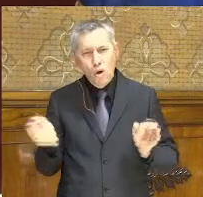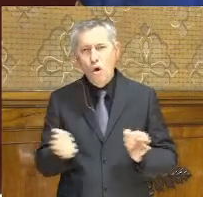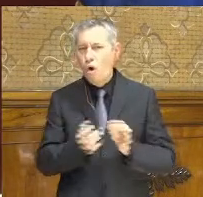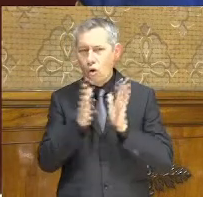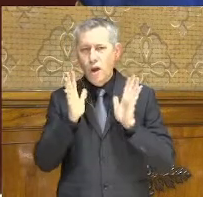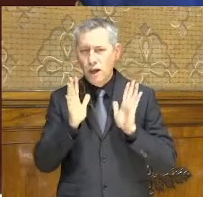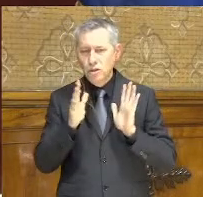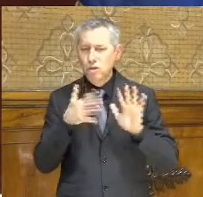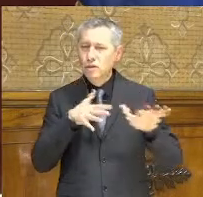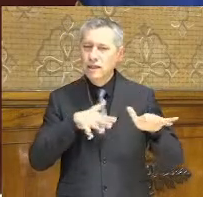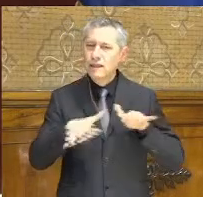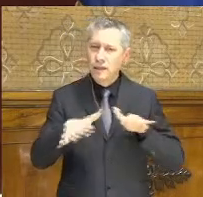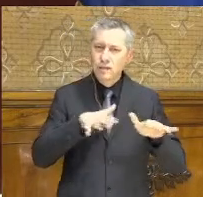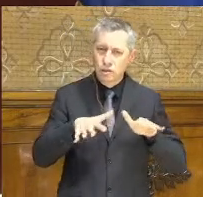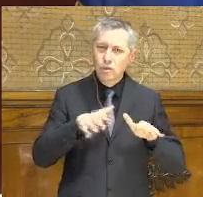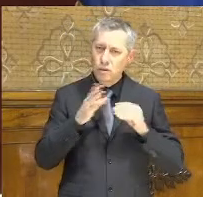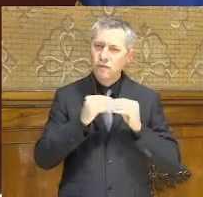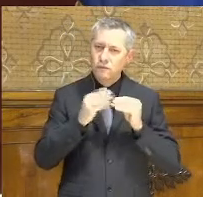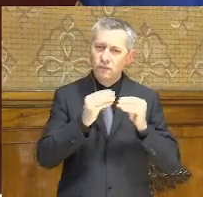choosing.